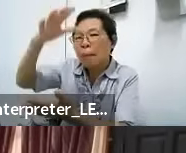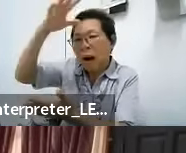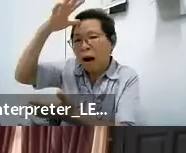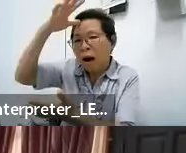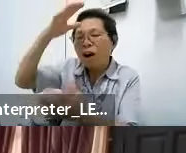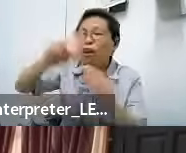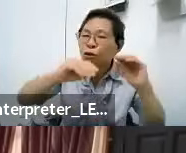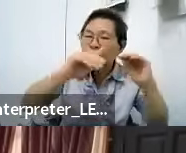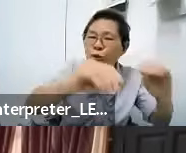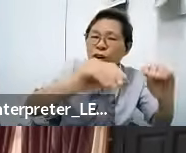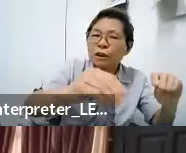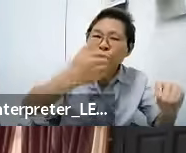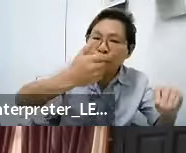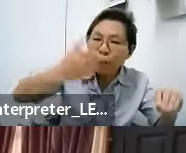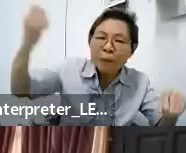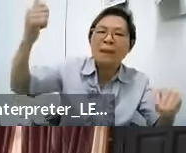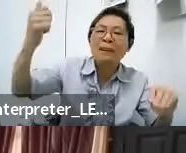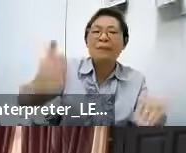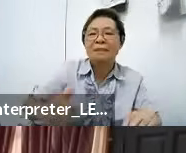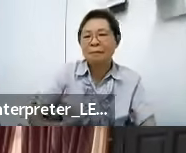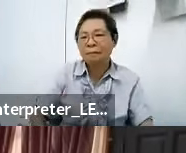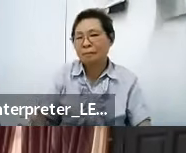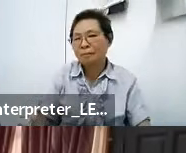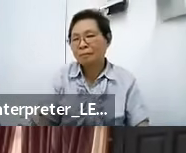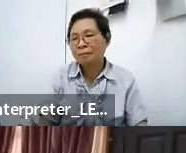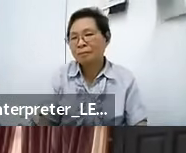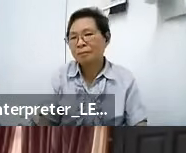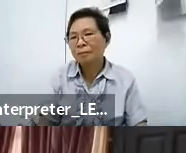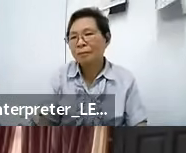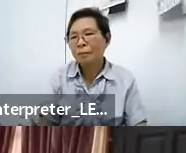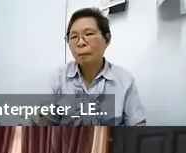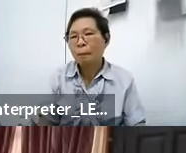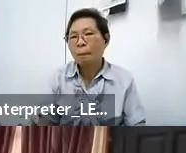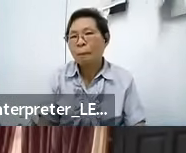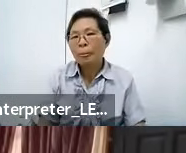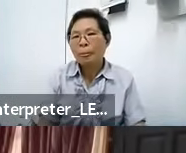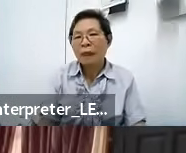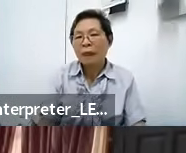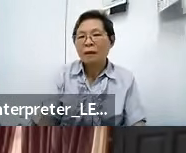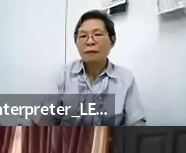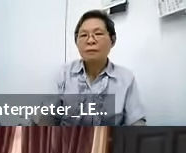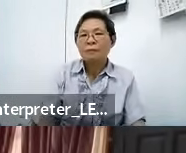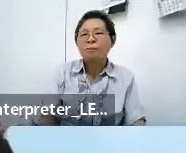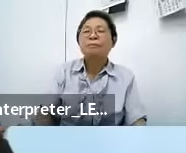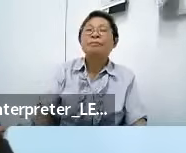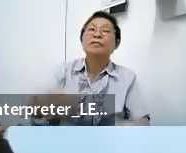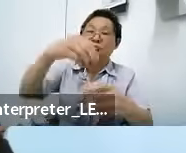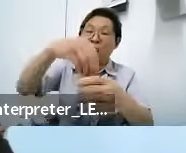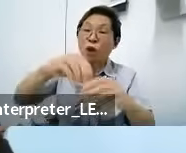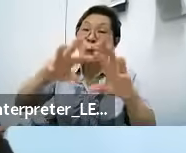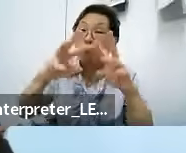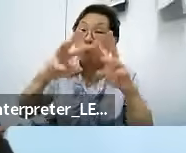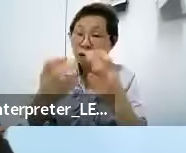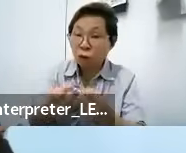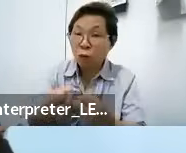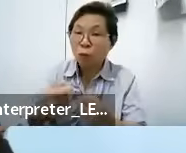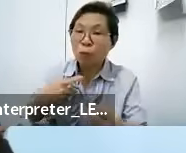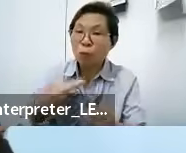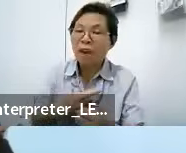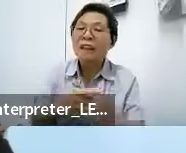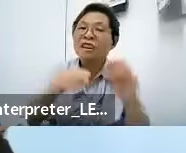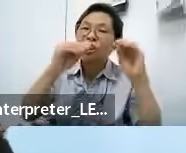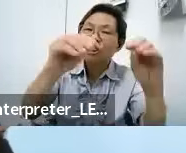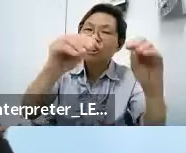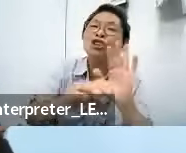better to different teaching and learning scenarios. And also in the workshop, we also have teaching demo by